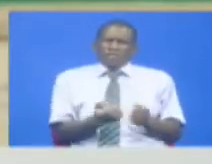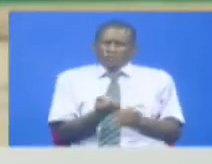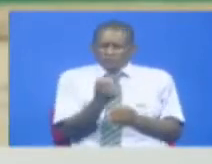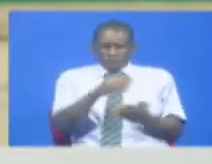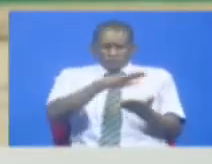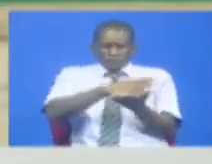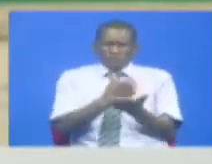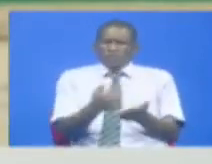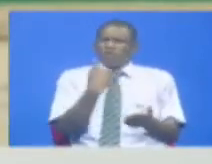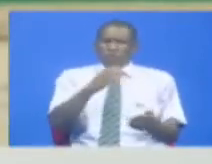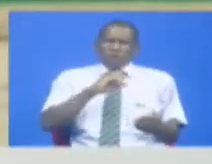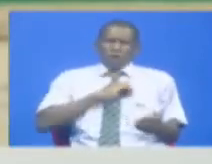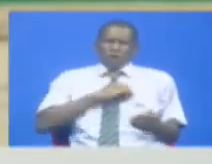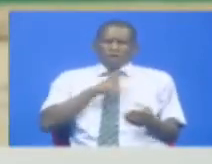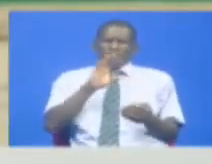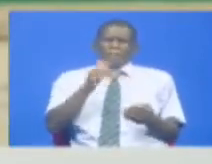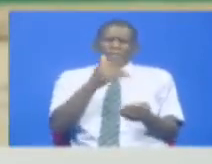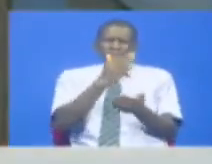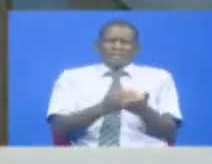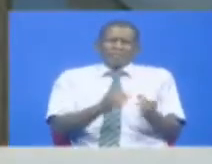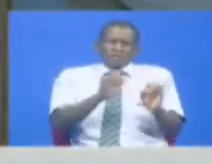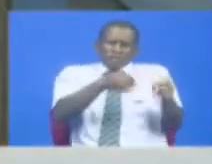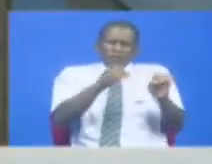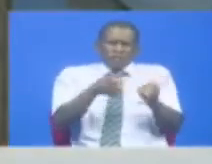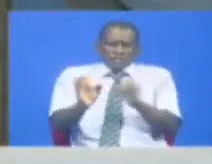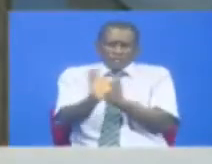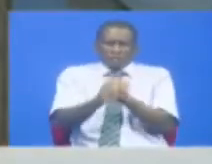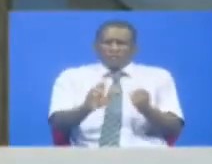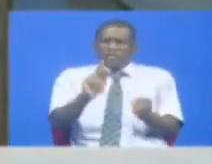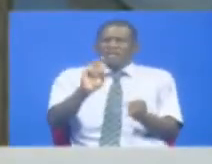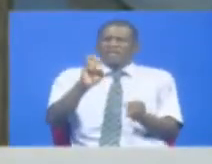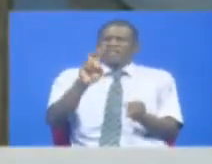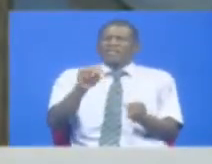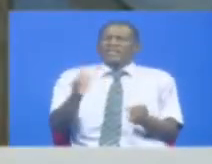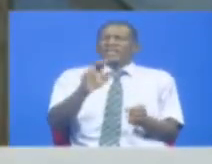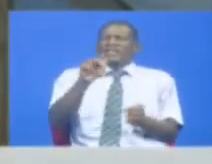who are owned by certain individuals in this country. Kevin Mutai, NTV, Mombasa.